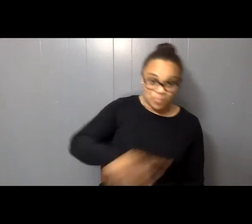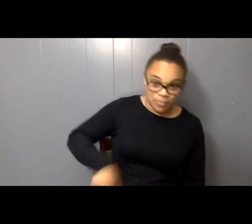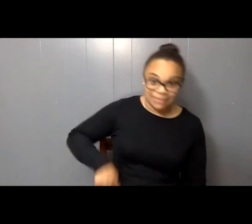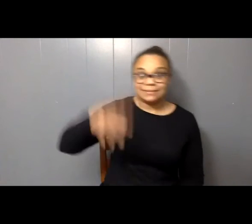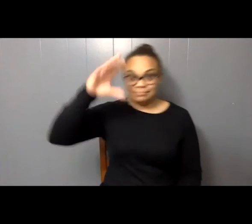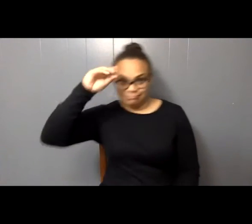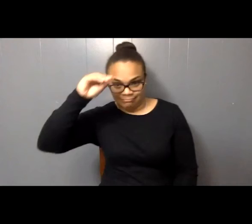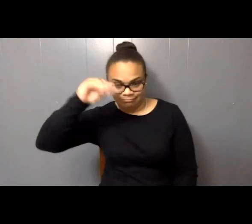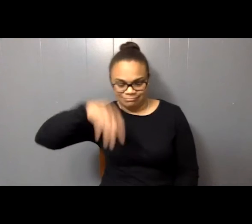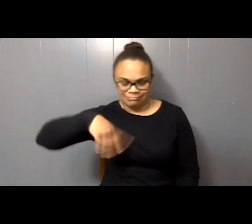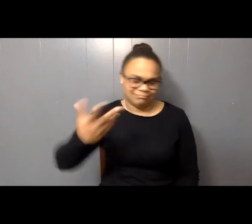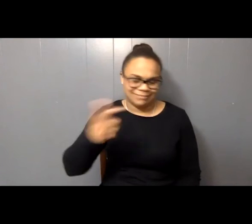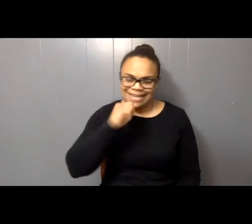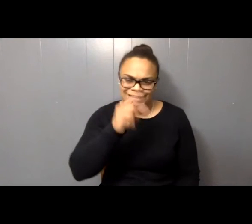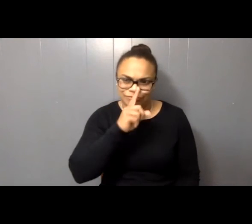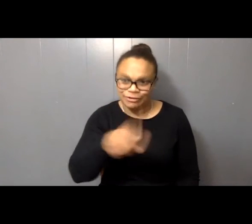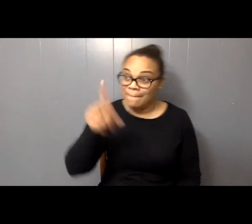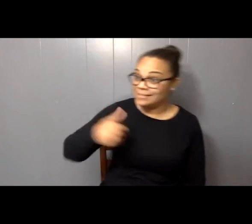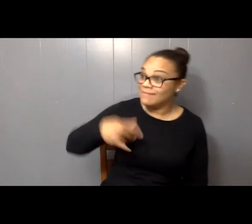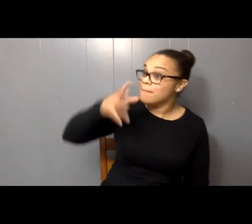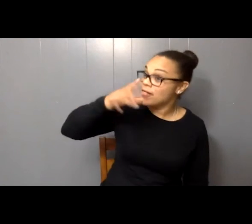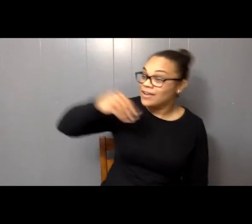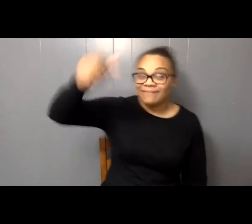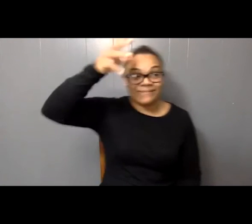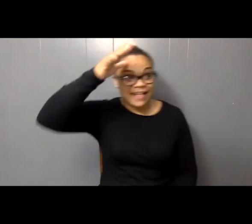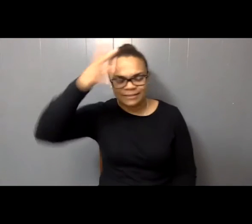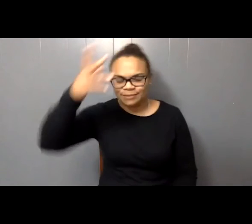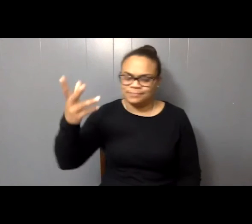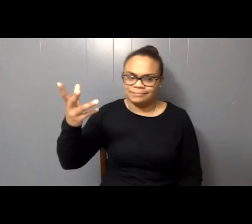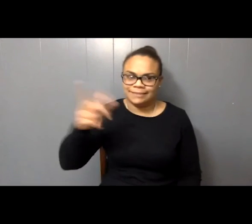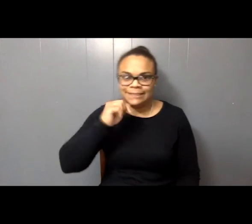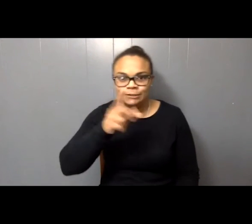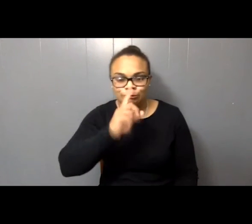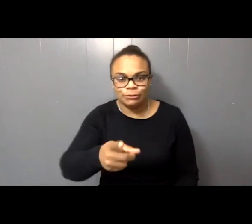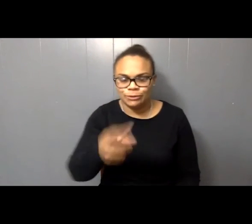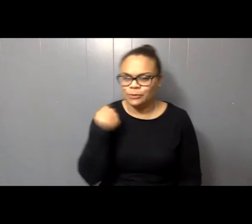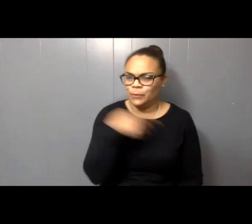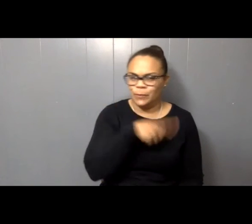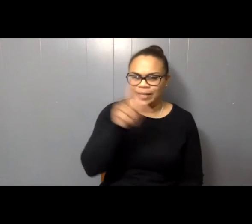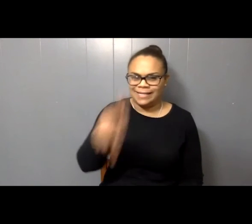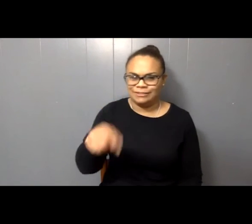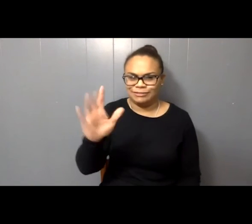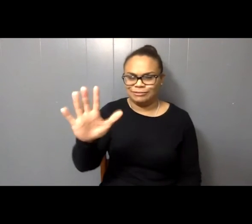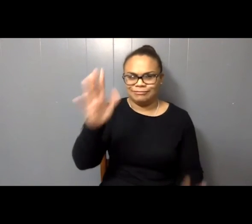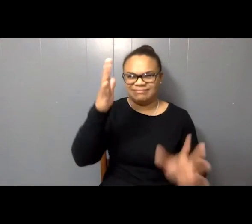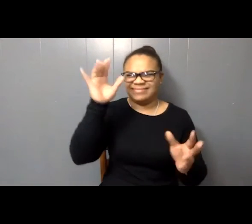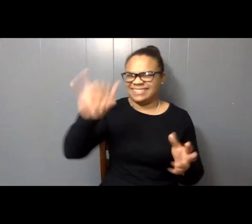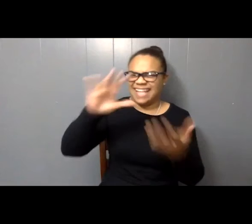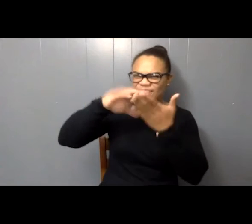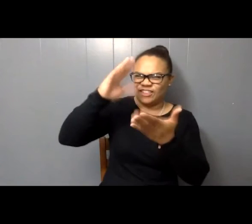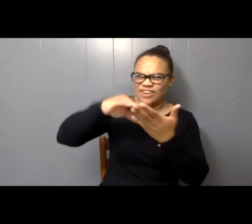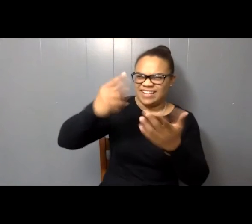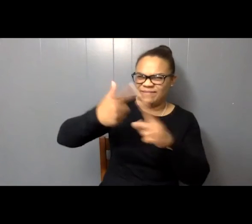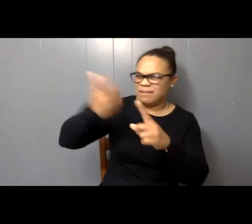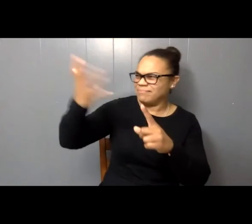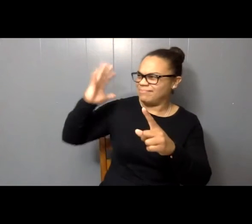And that's something that we really need to unlearn in order to keep our mindset open and make